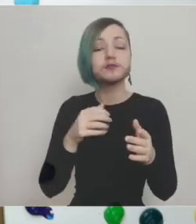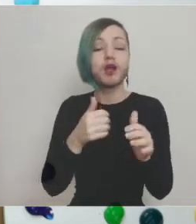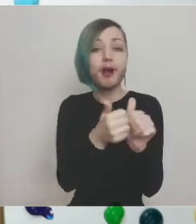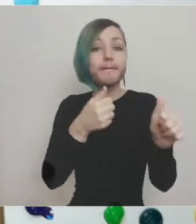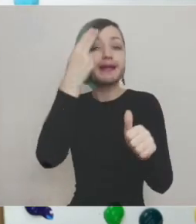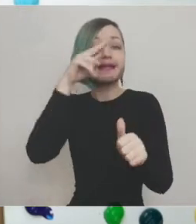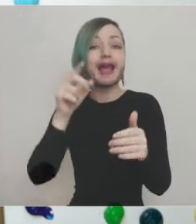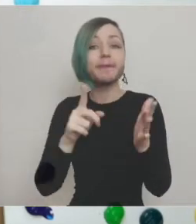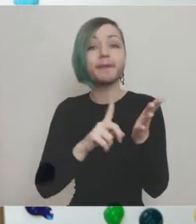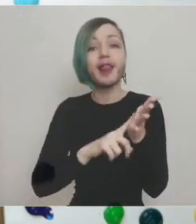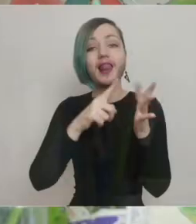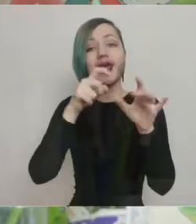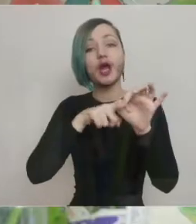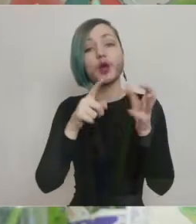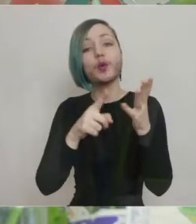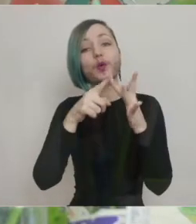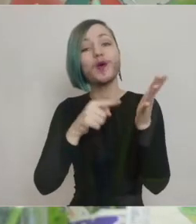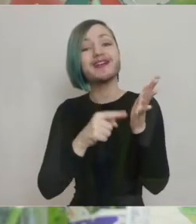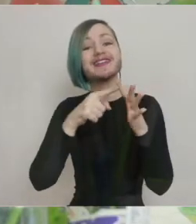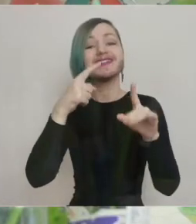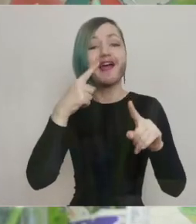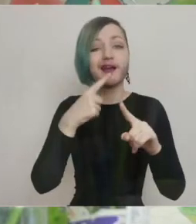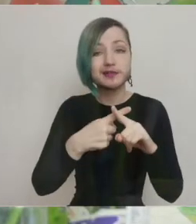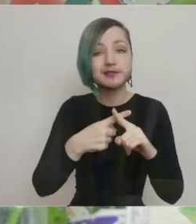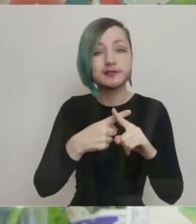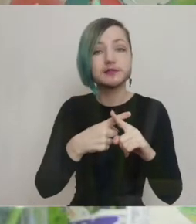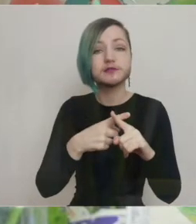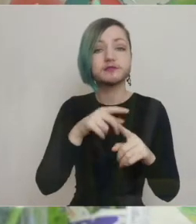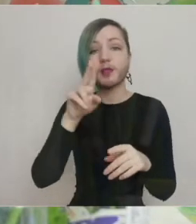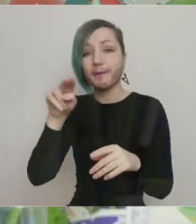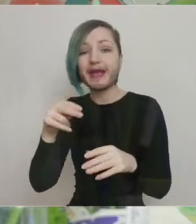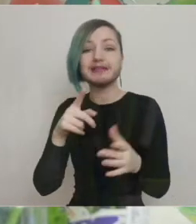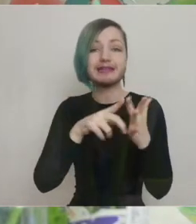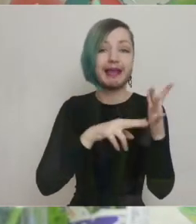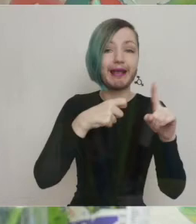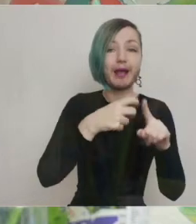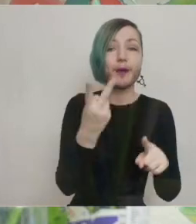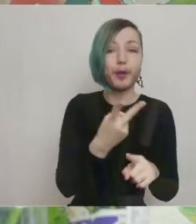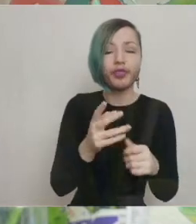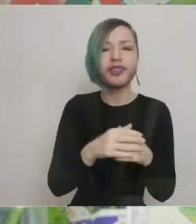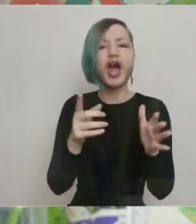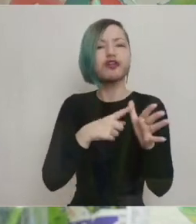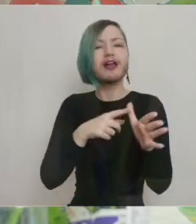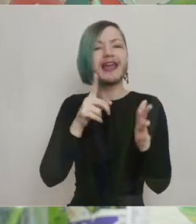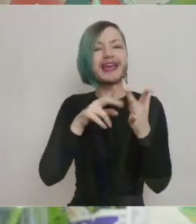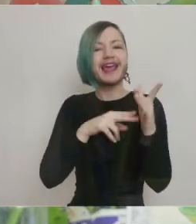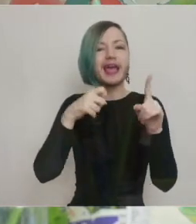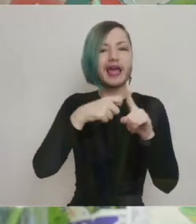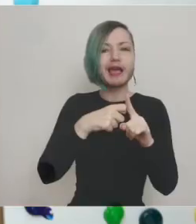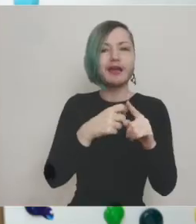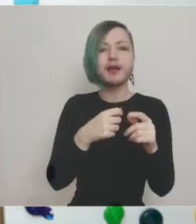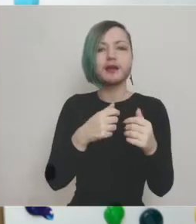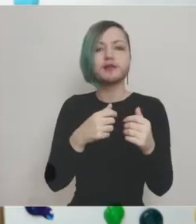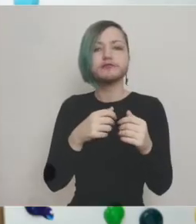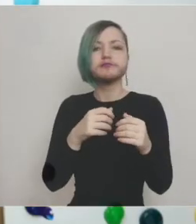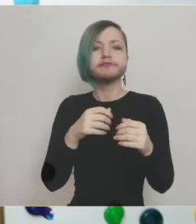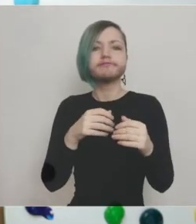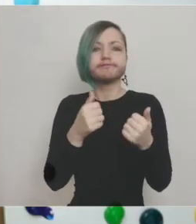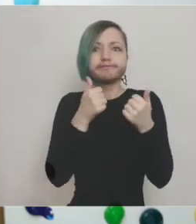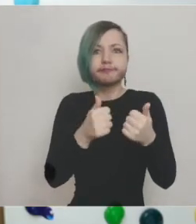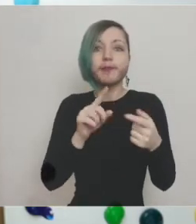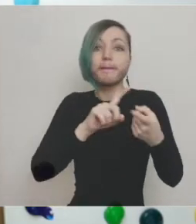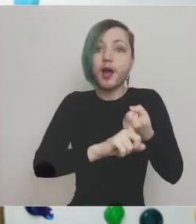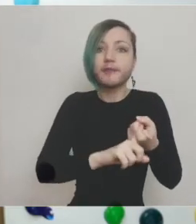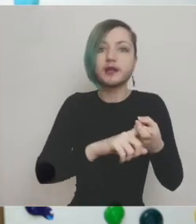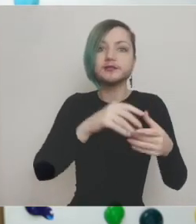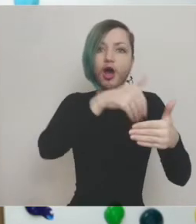the paints and the inks. And acrylic inks are great because they're permanent and archival, unlike other inks which are dye-based. So it's perfectly